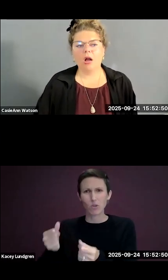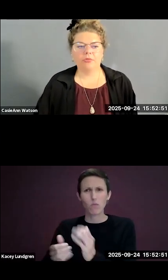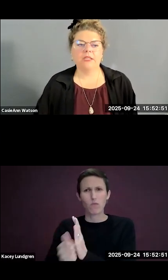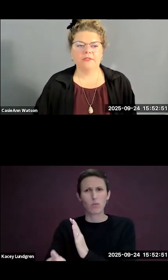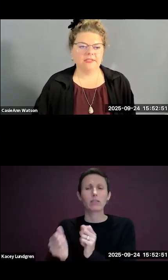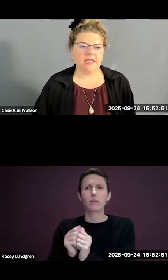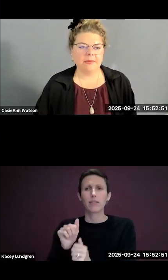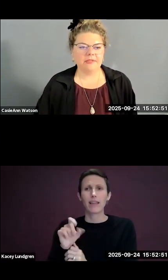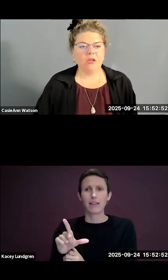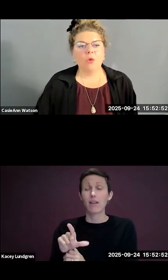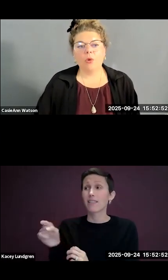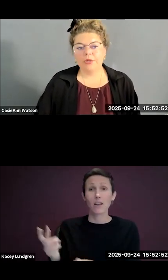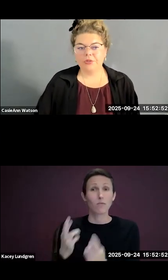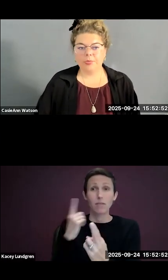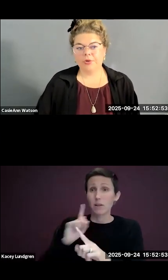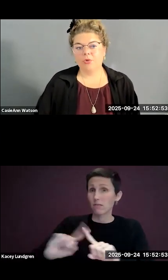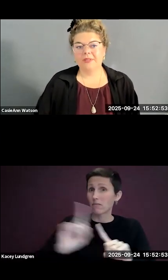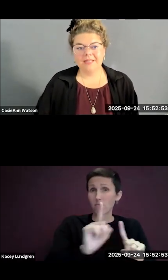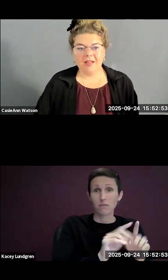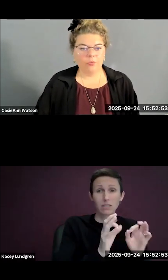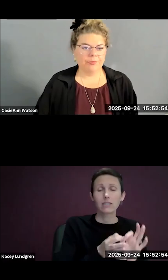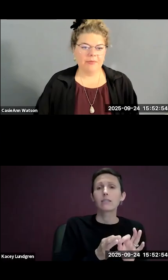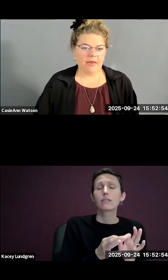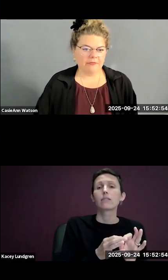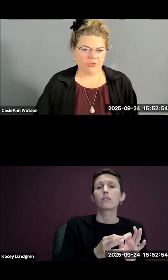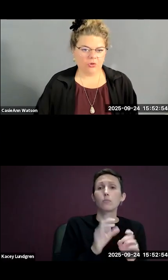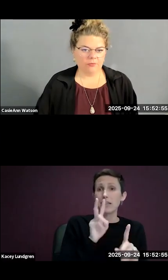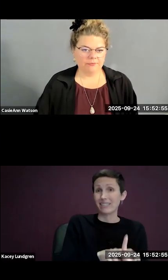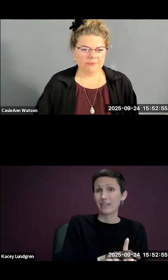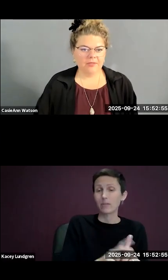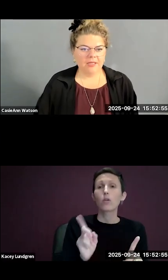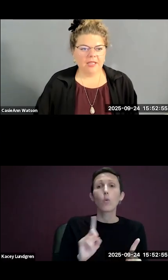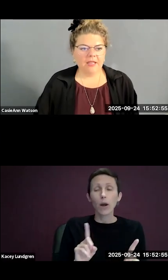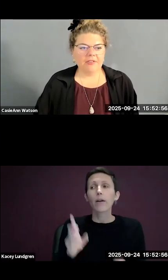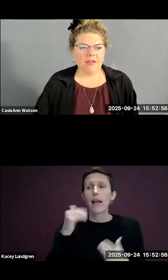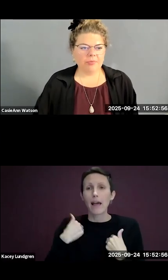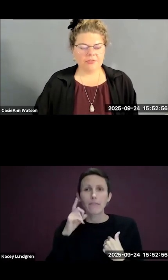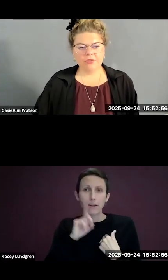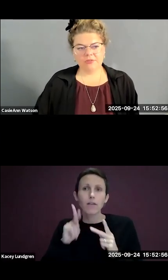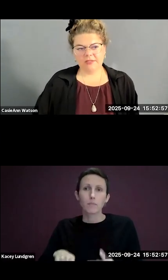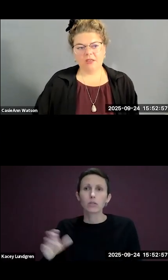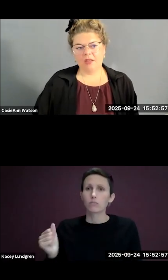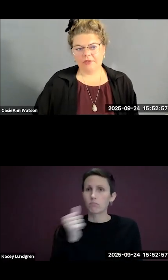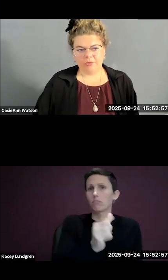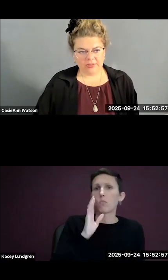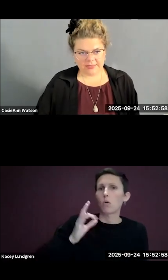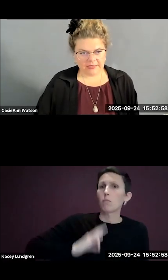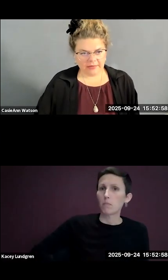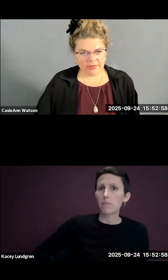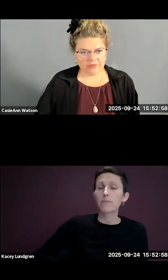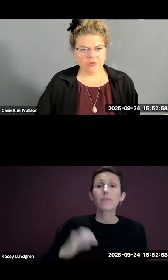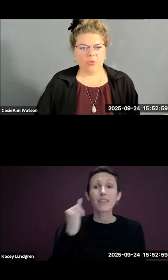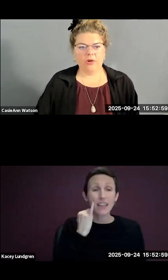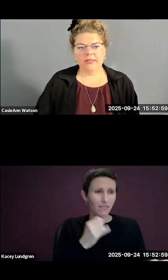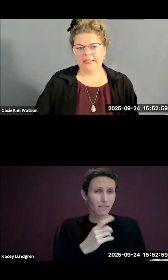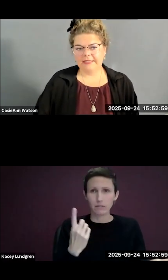recommended for a broad range of assignments where an interpreter who is deaf would be beneficial. If a deaf person uses another foreign